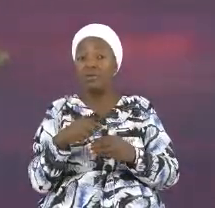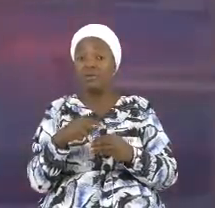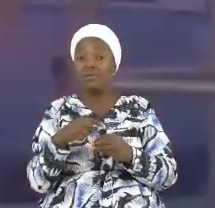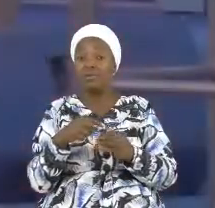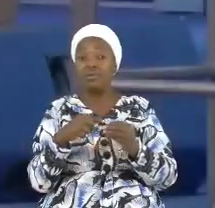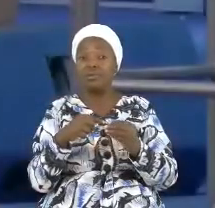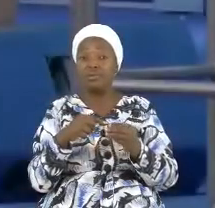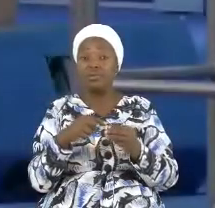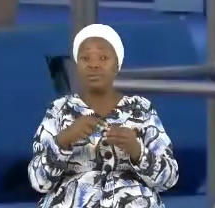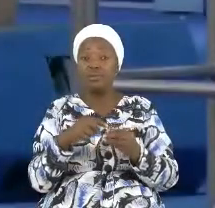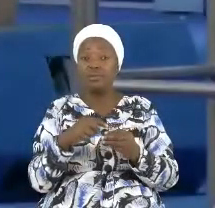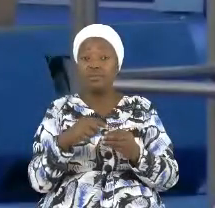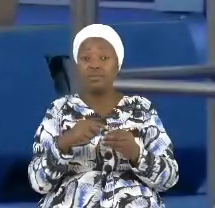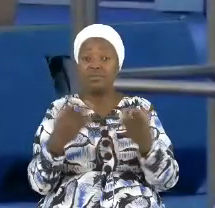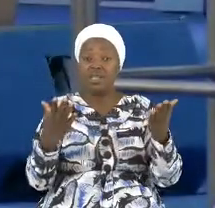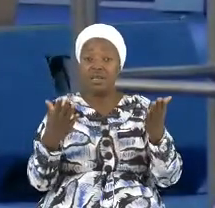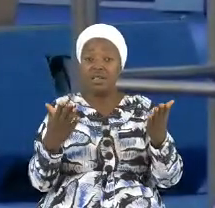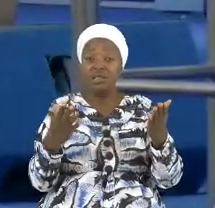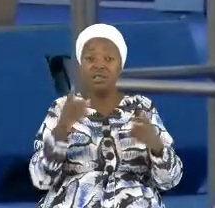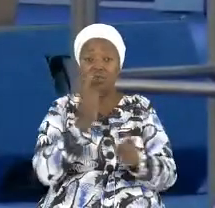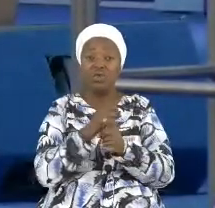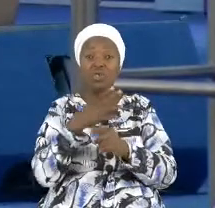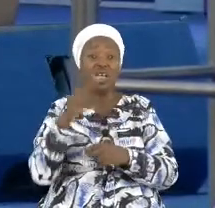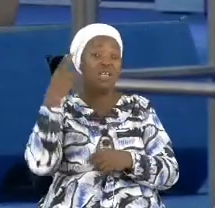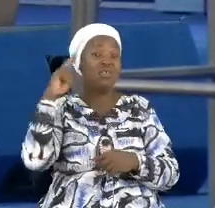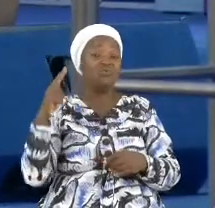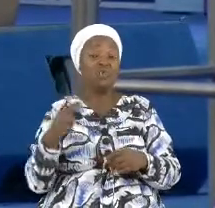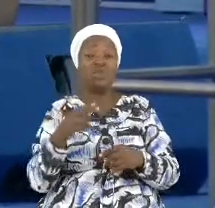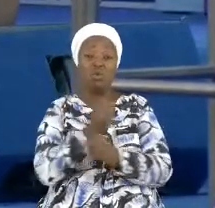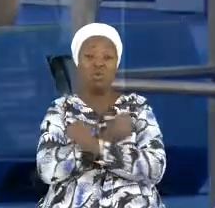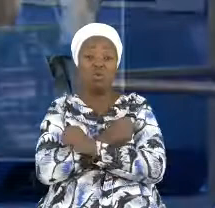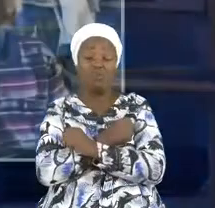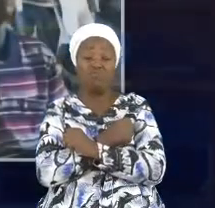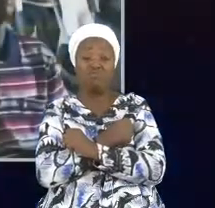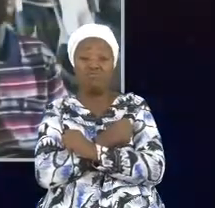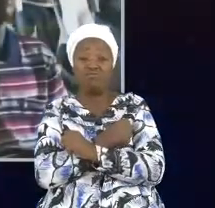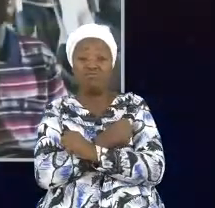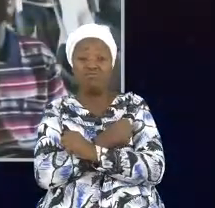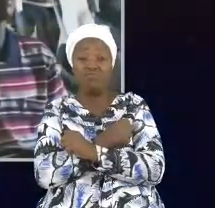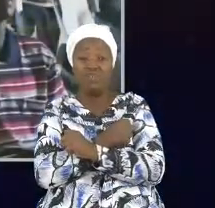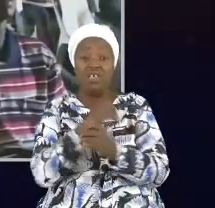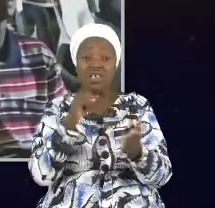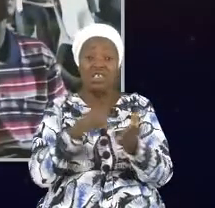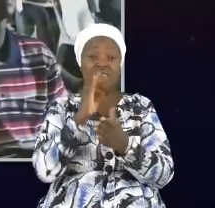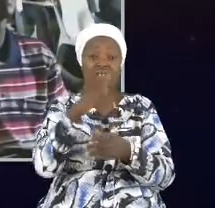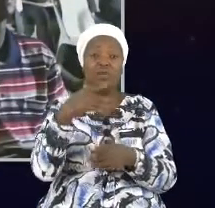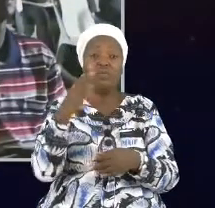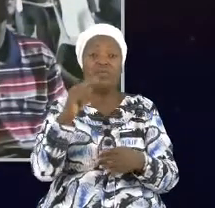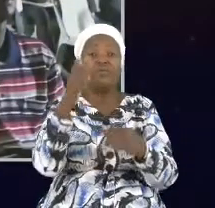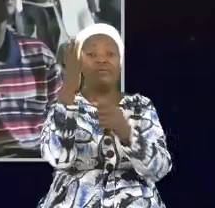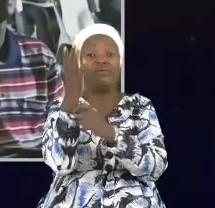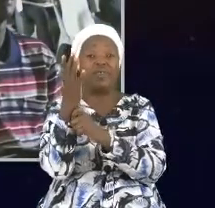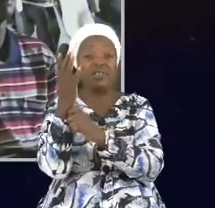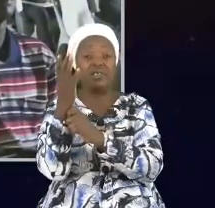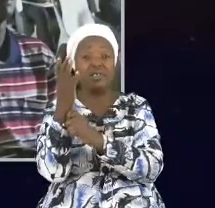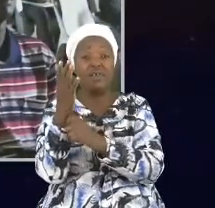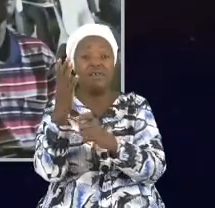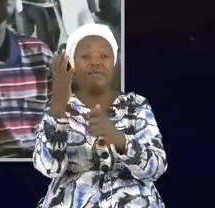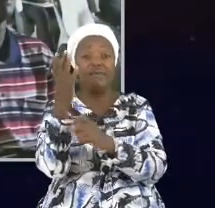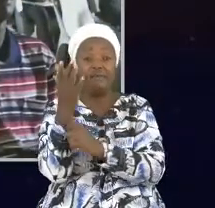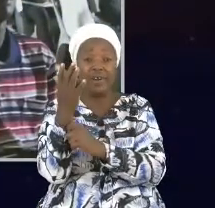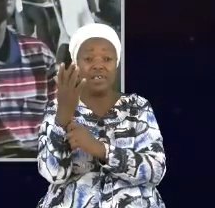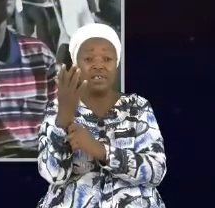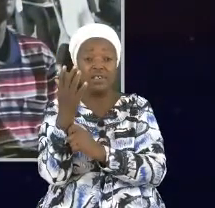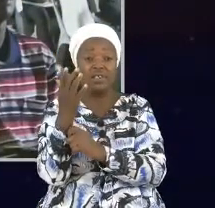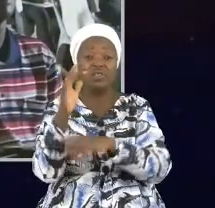erotic love. In Greek, it's eros. It's of the flesh. Flesh touching flesh.